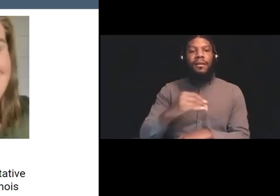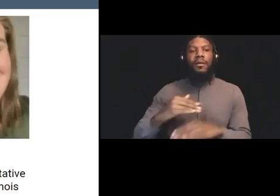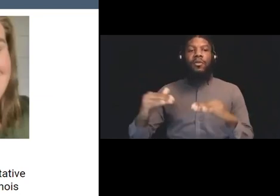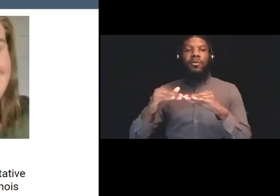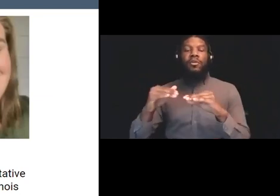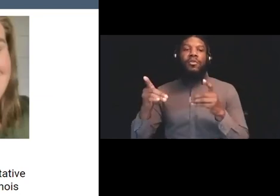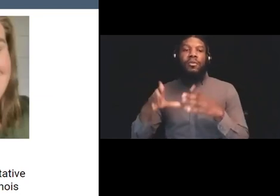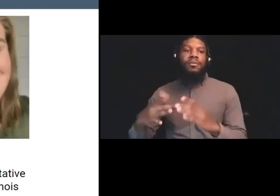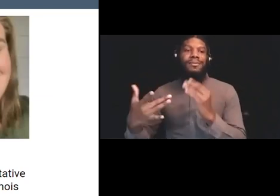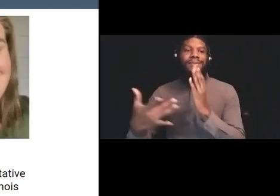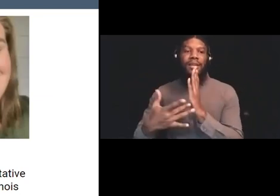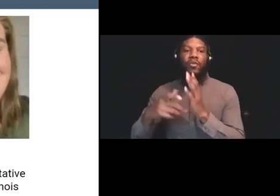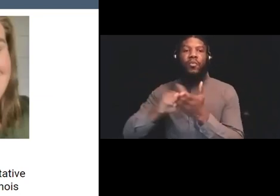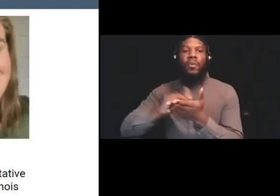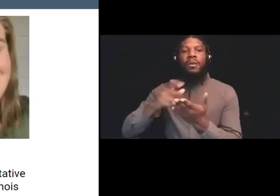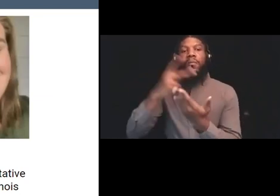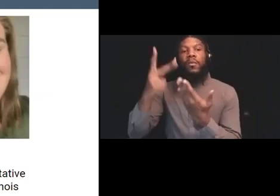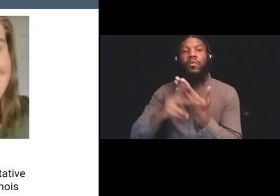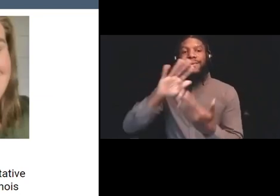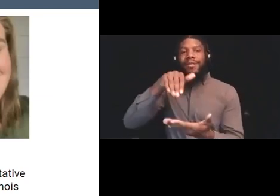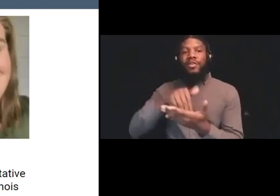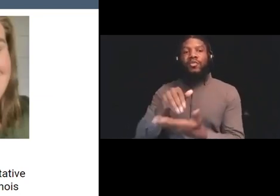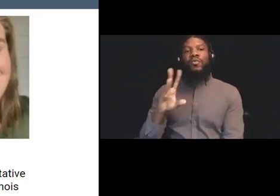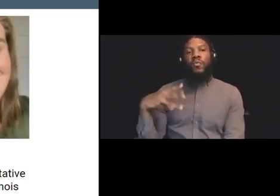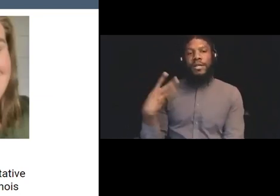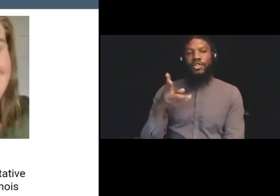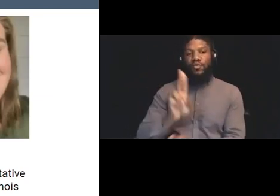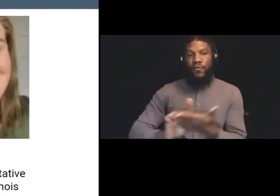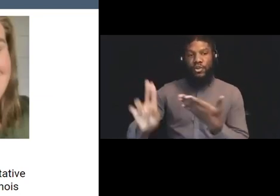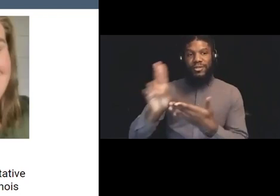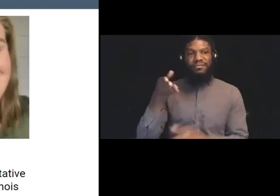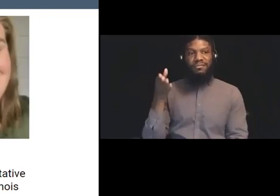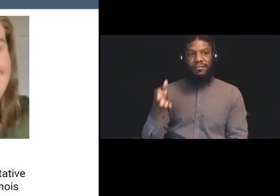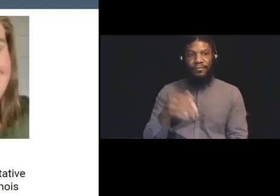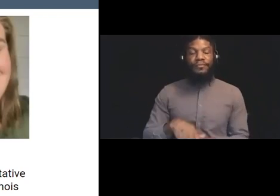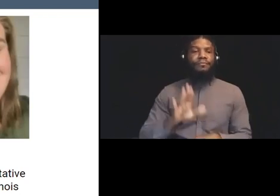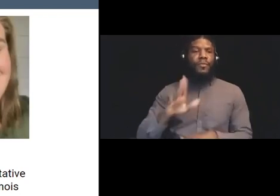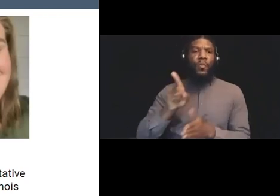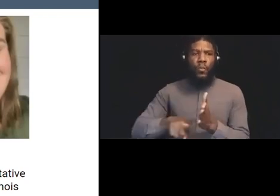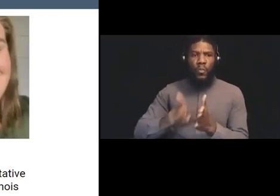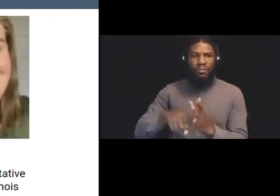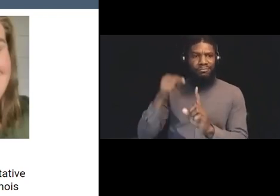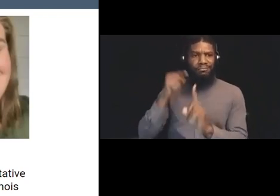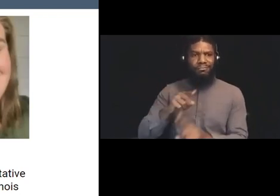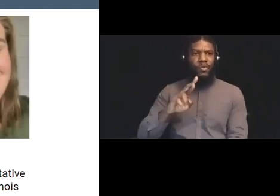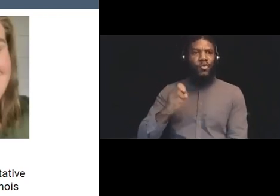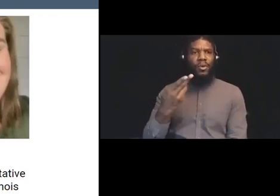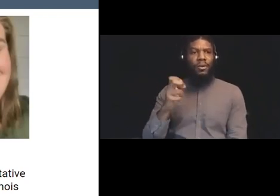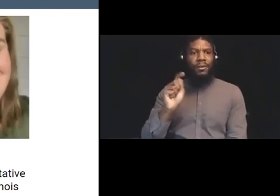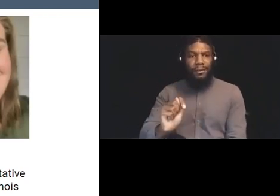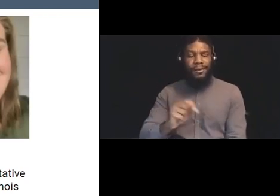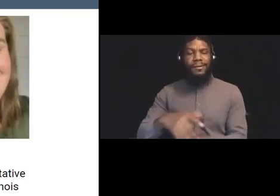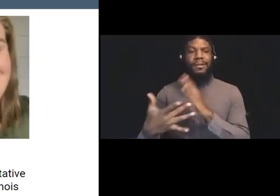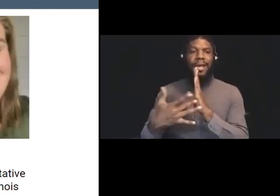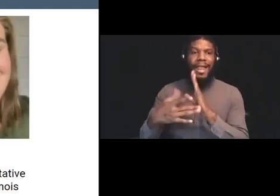the technical writing program at Central Washington University. Her research explores rhetoric, technology, and